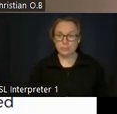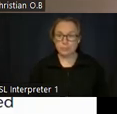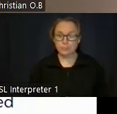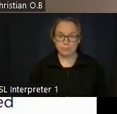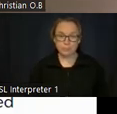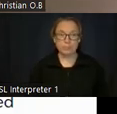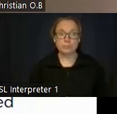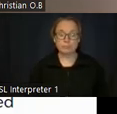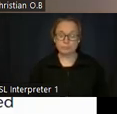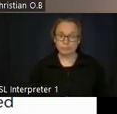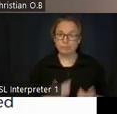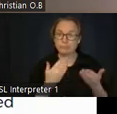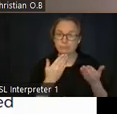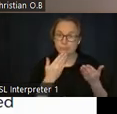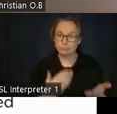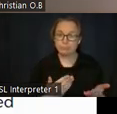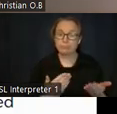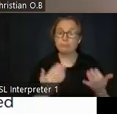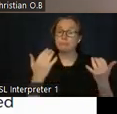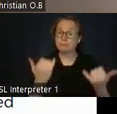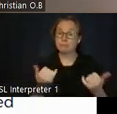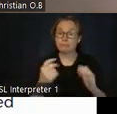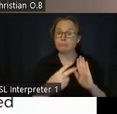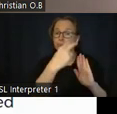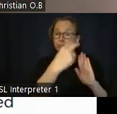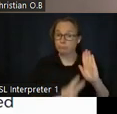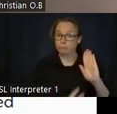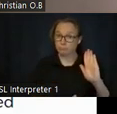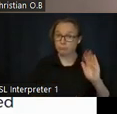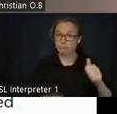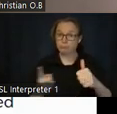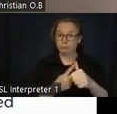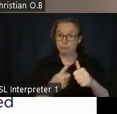Thank you. So we'll take a moment to read the first part.